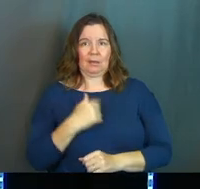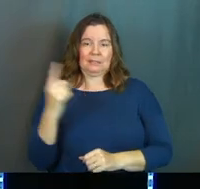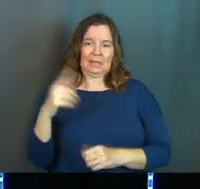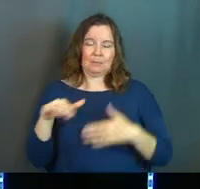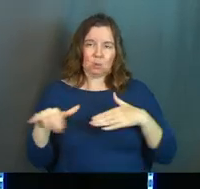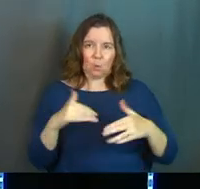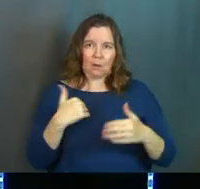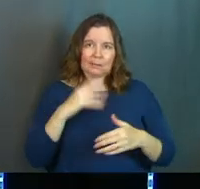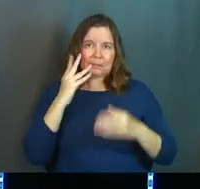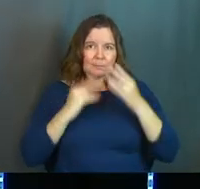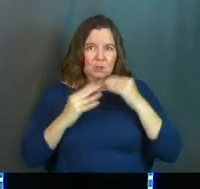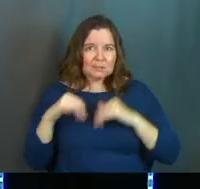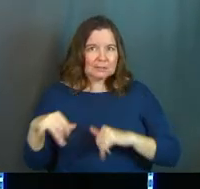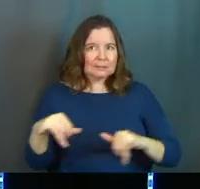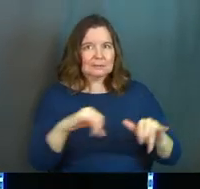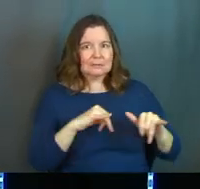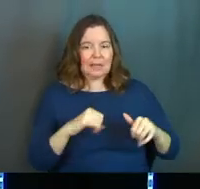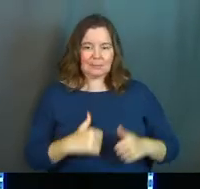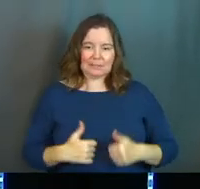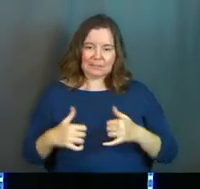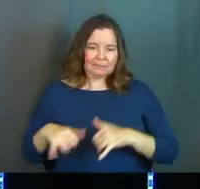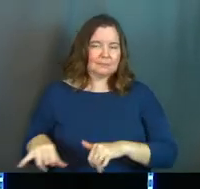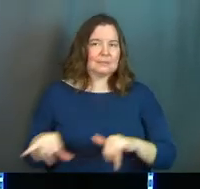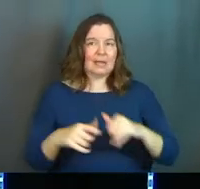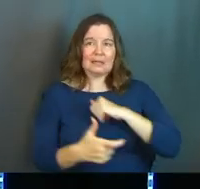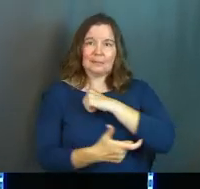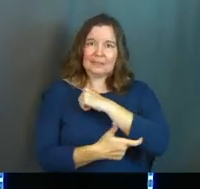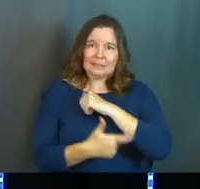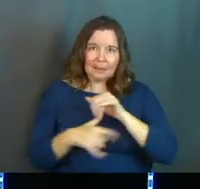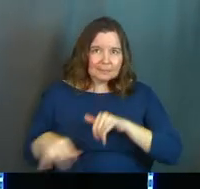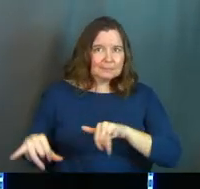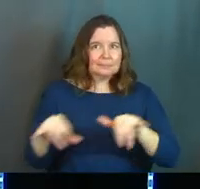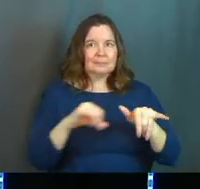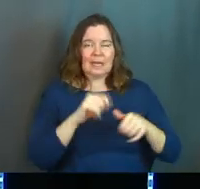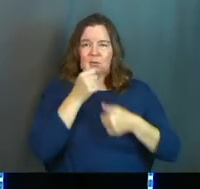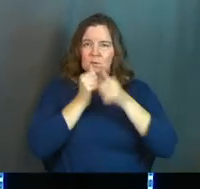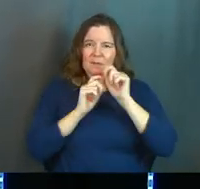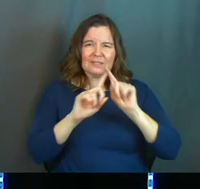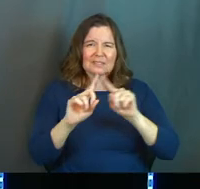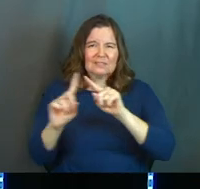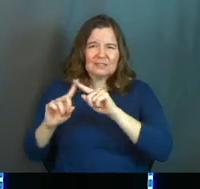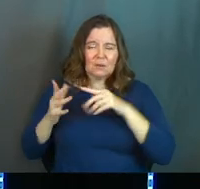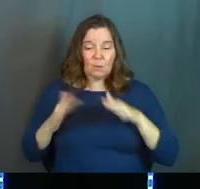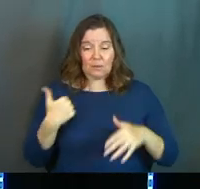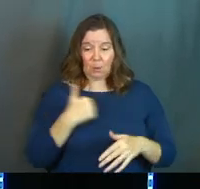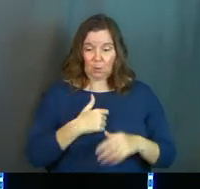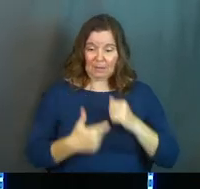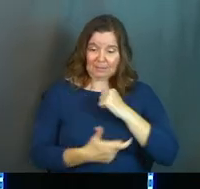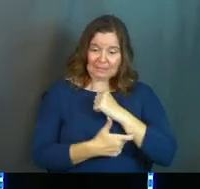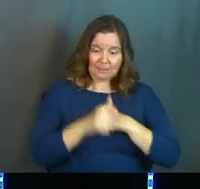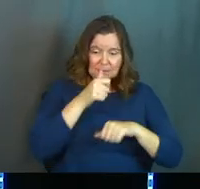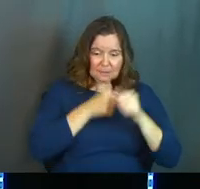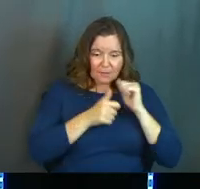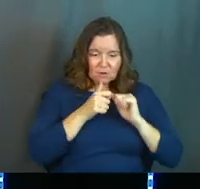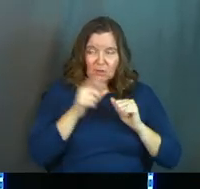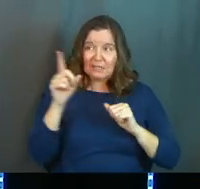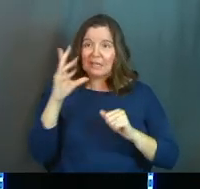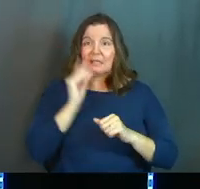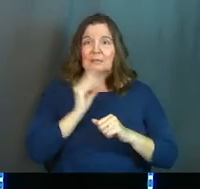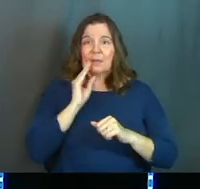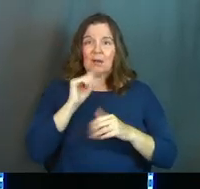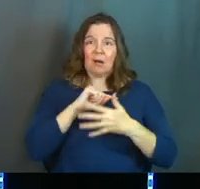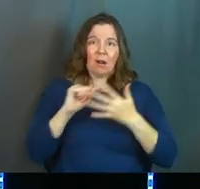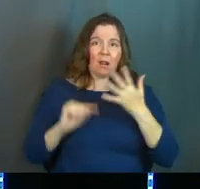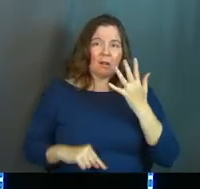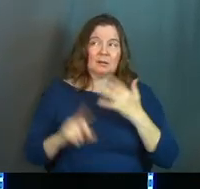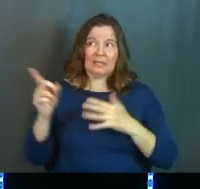came to walk in our shoes and to live our life and to be tempted and to suffer in every single way that we've been tempted and that we suffer all the